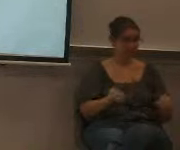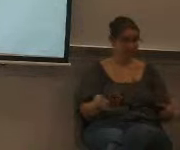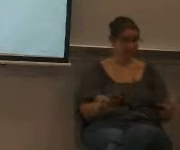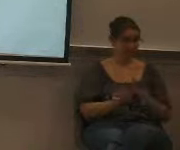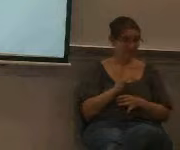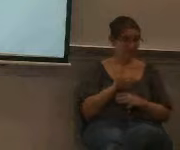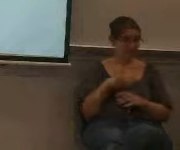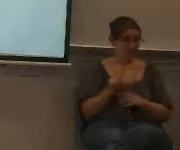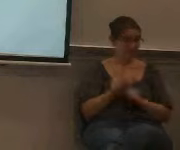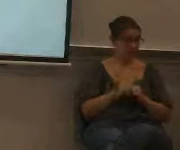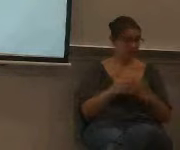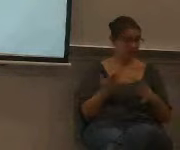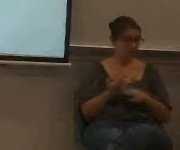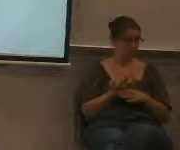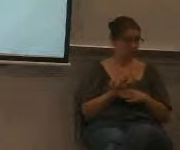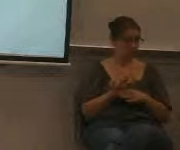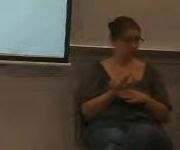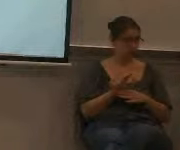using